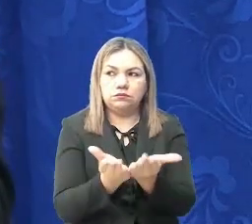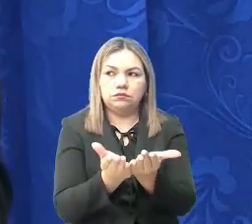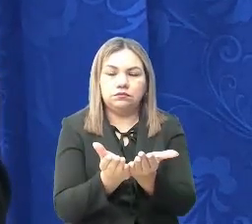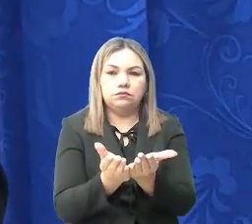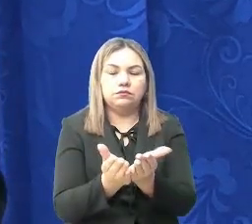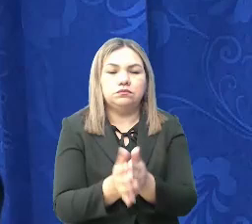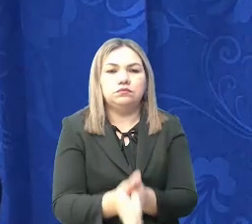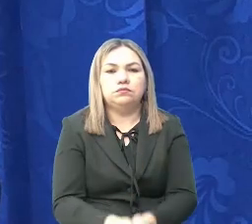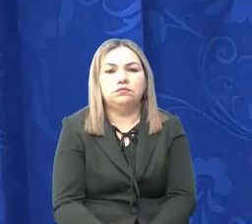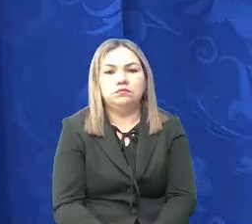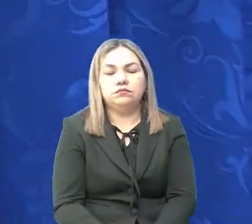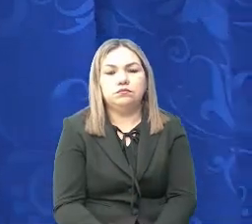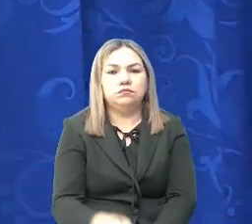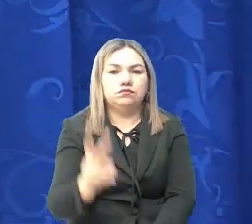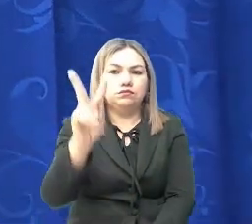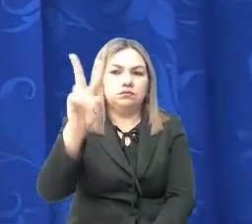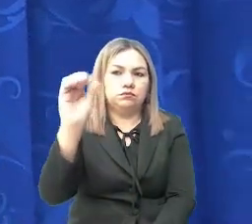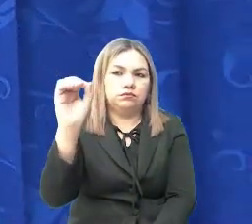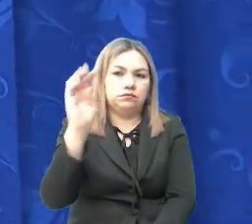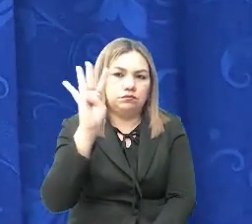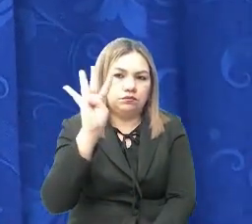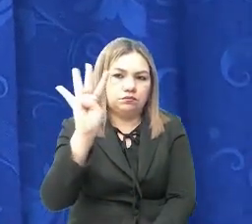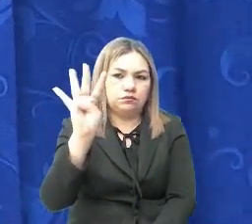Proverbs 24, with this we're going to close.